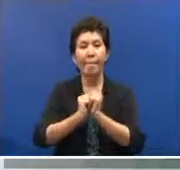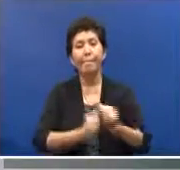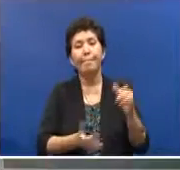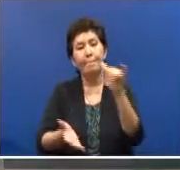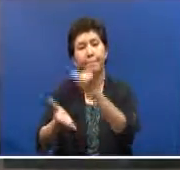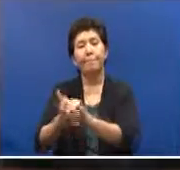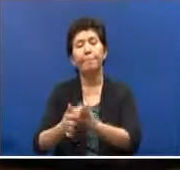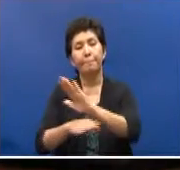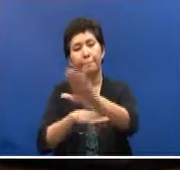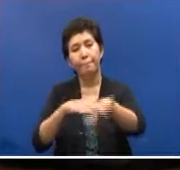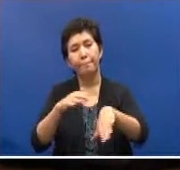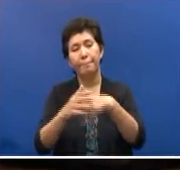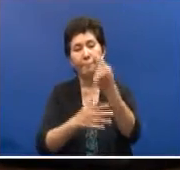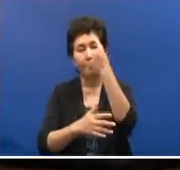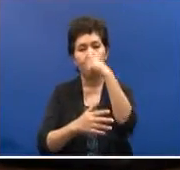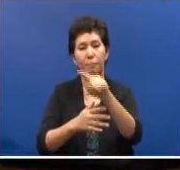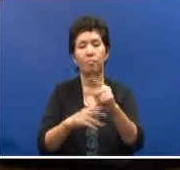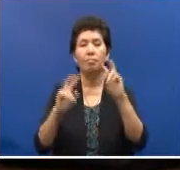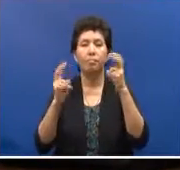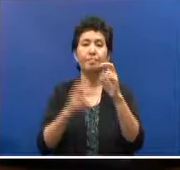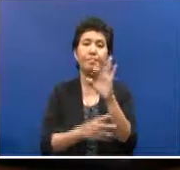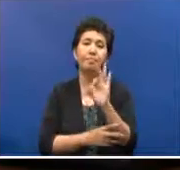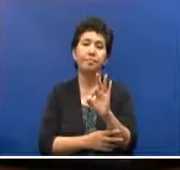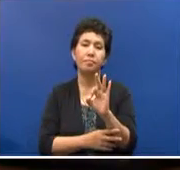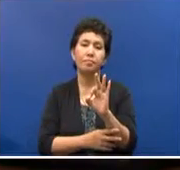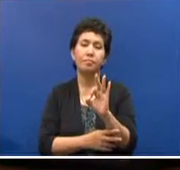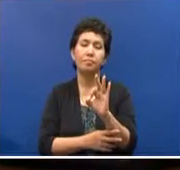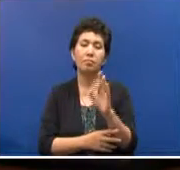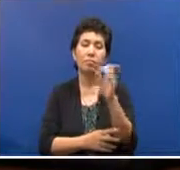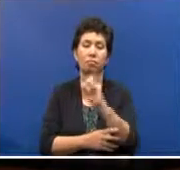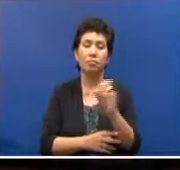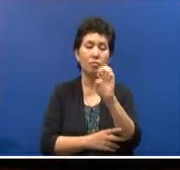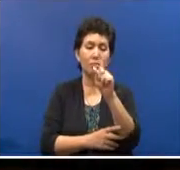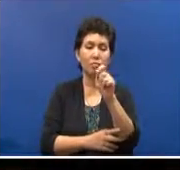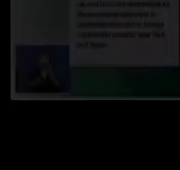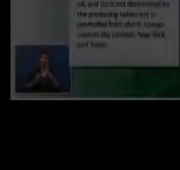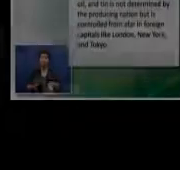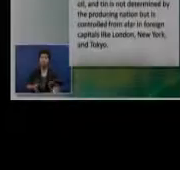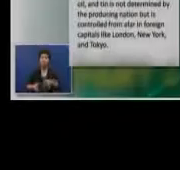so that is all for topic 9 on ethnic relations.